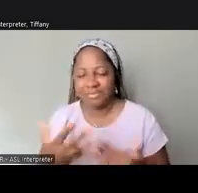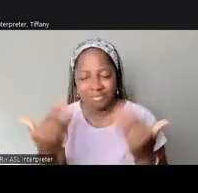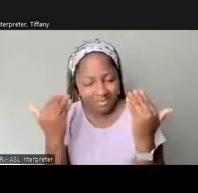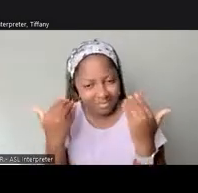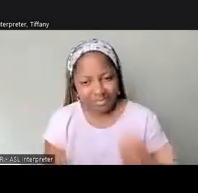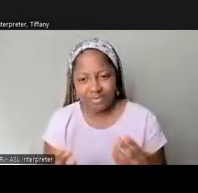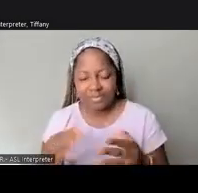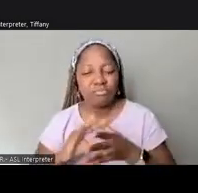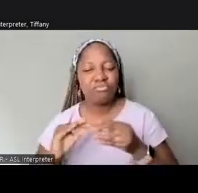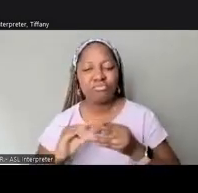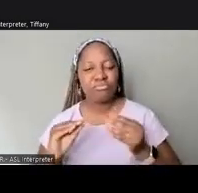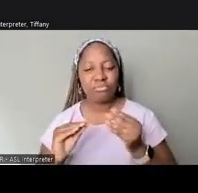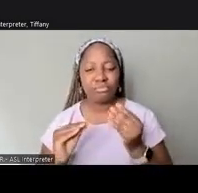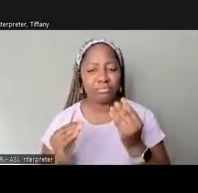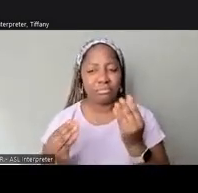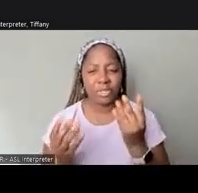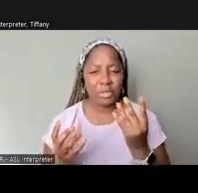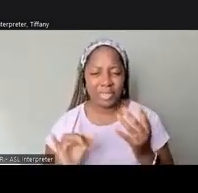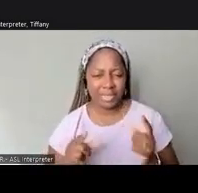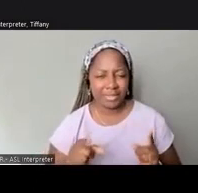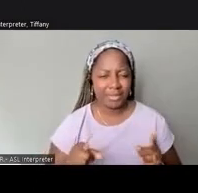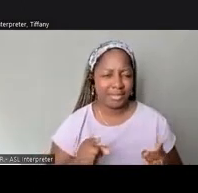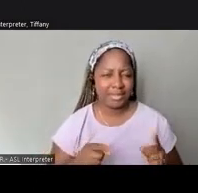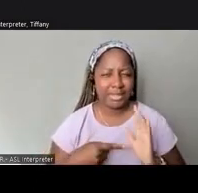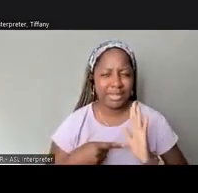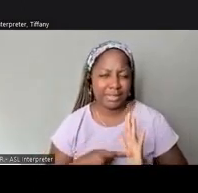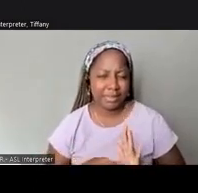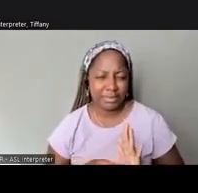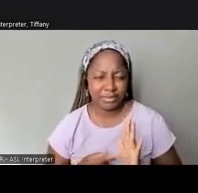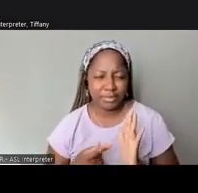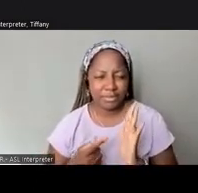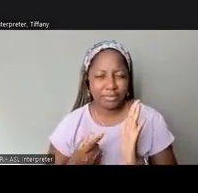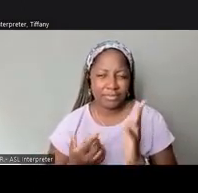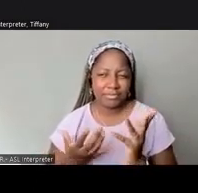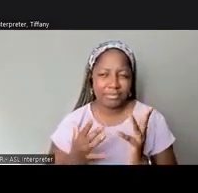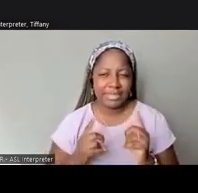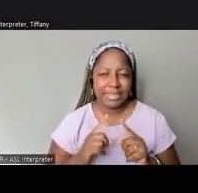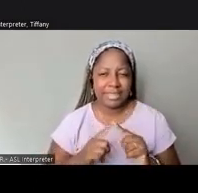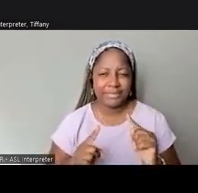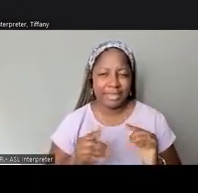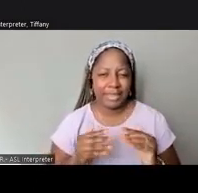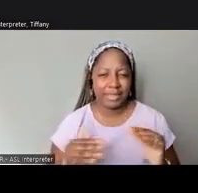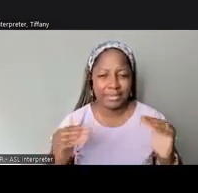that I was comfortable doing. So that's just a couple of examples that like different levels of engagement.